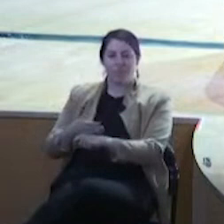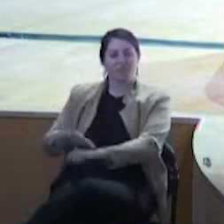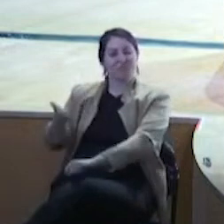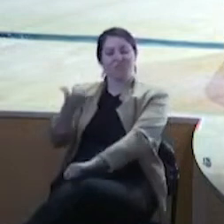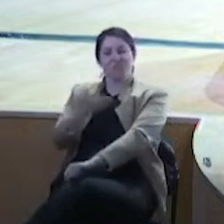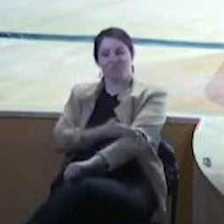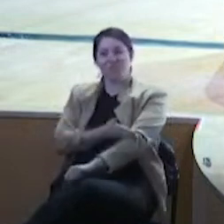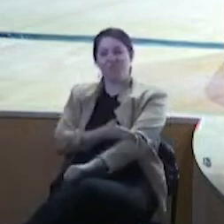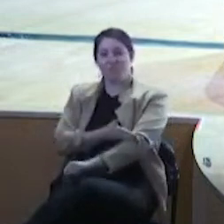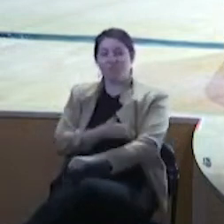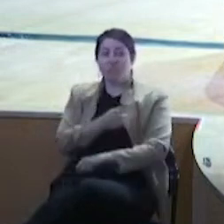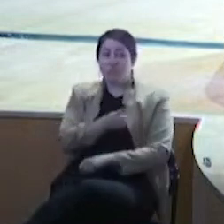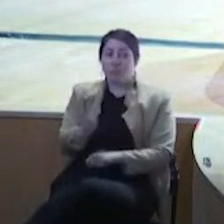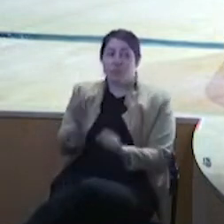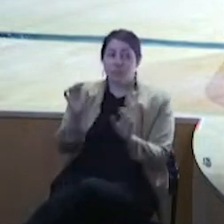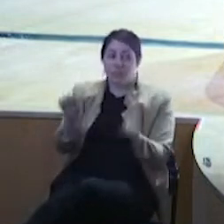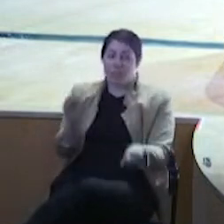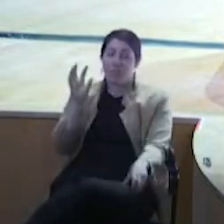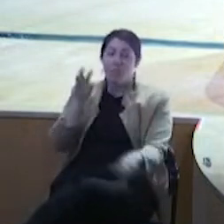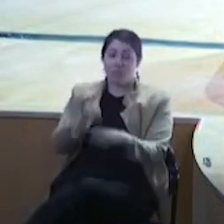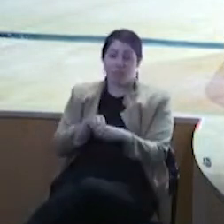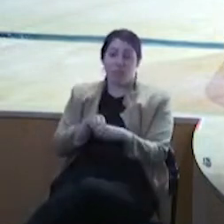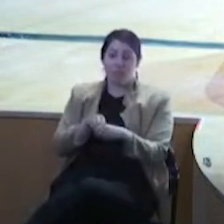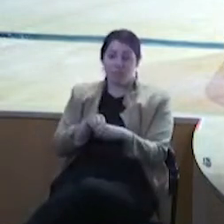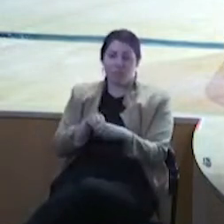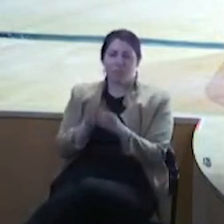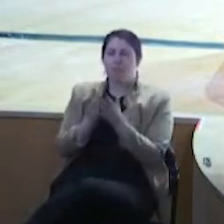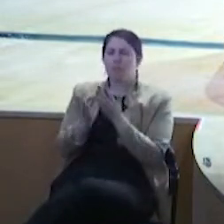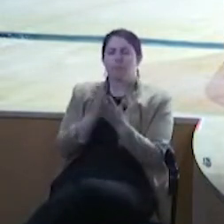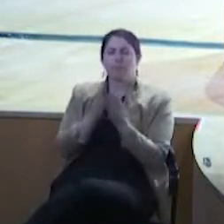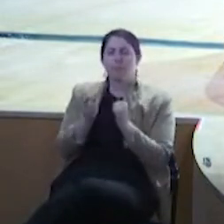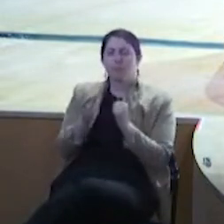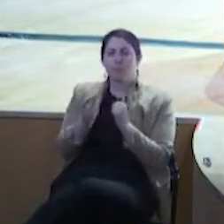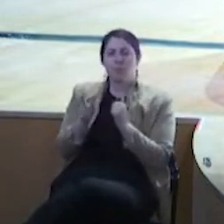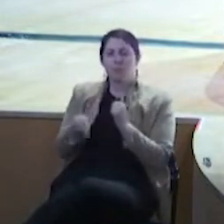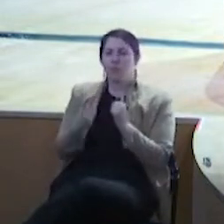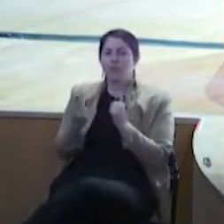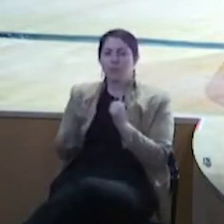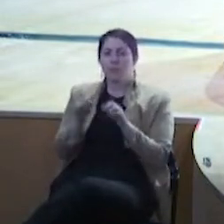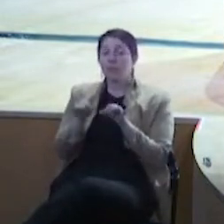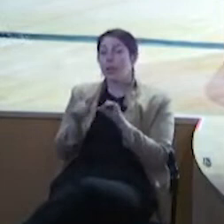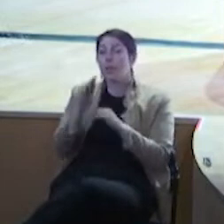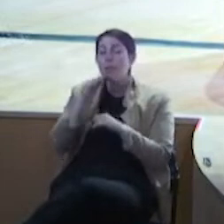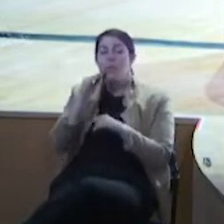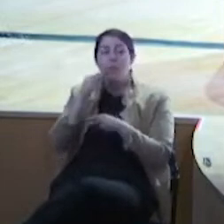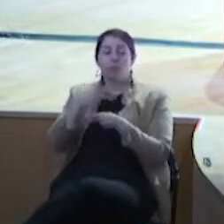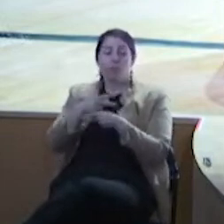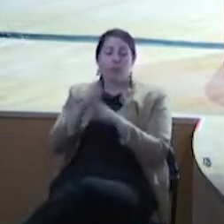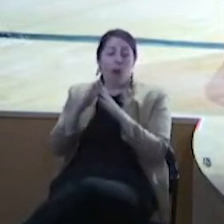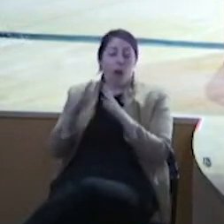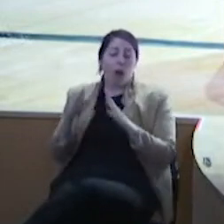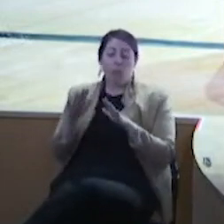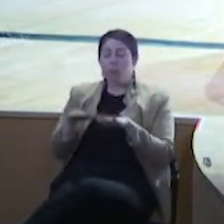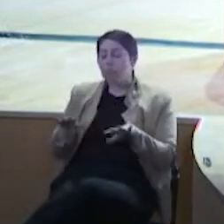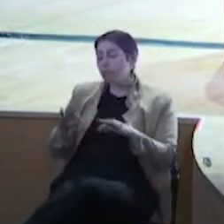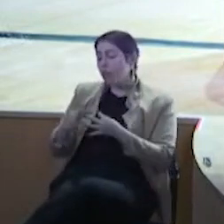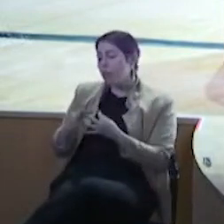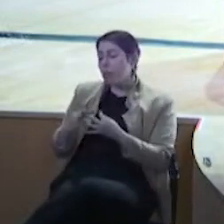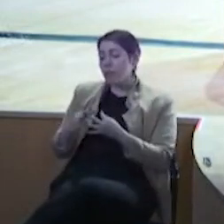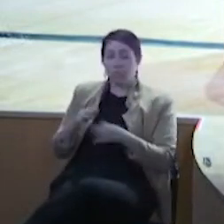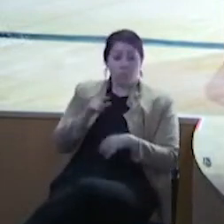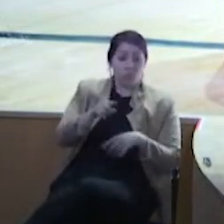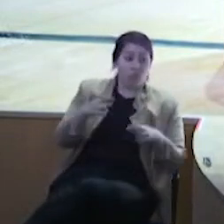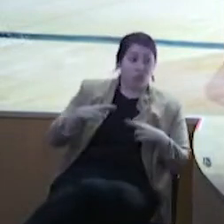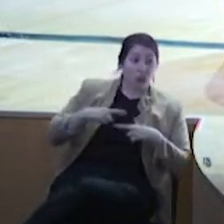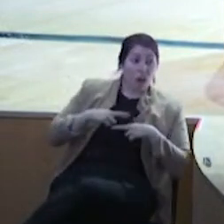Is that you all can make a difference, no matter if you're just a housewife or retired.